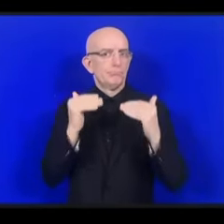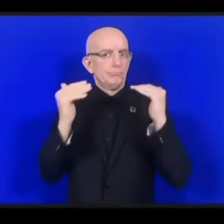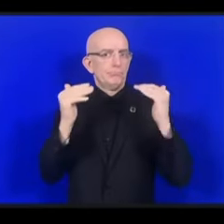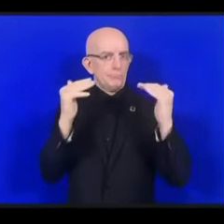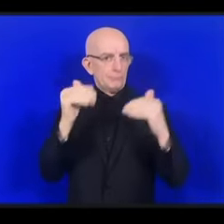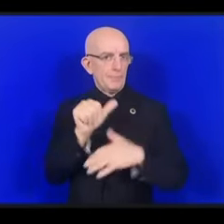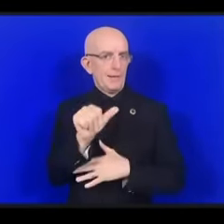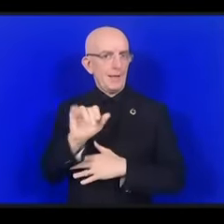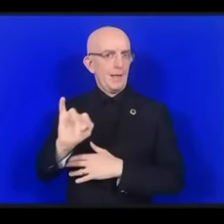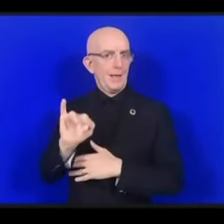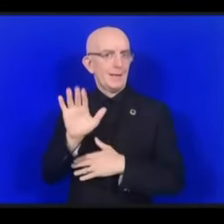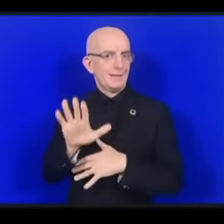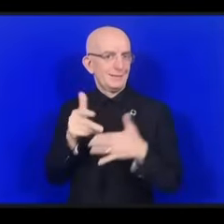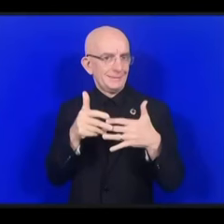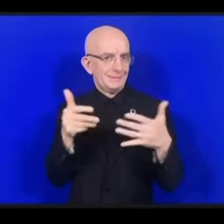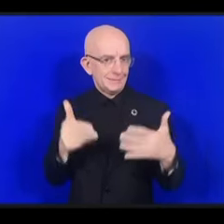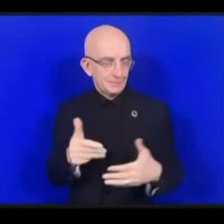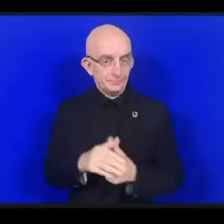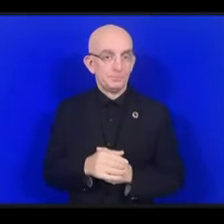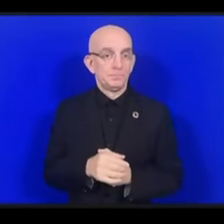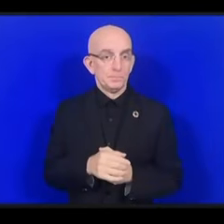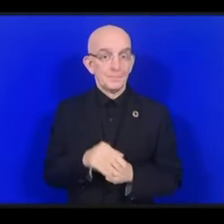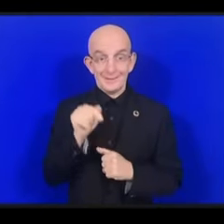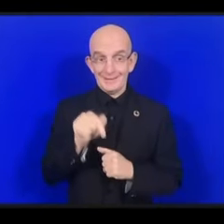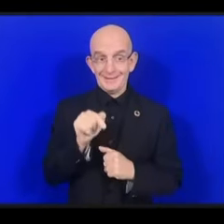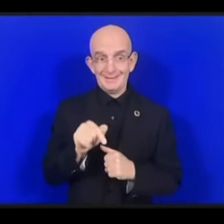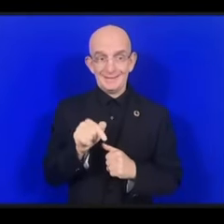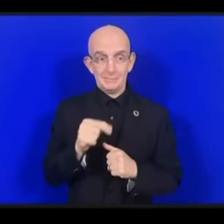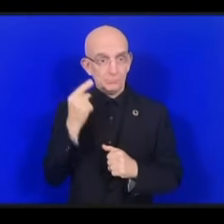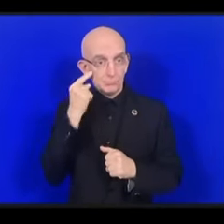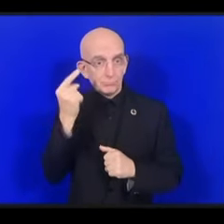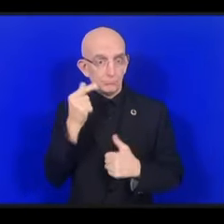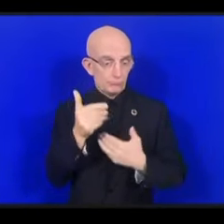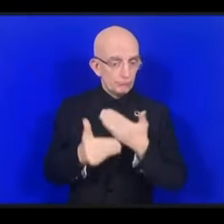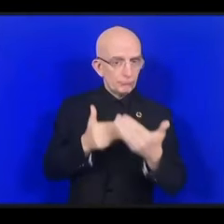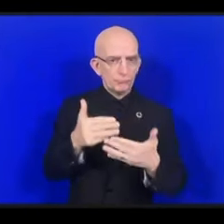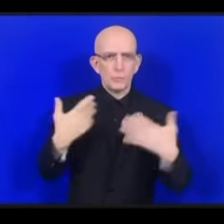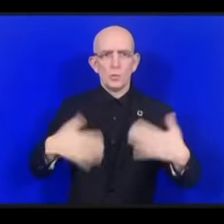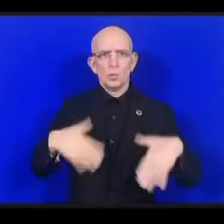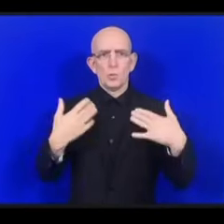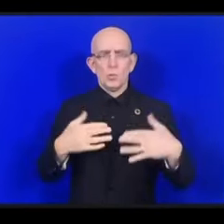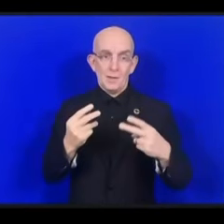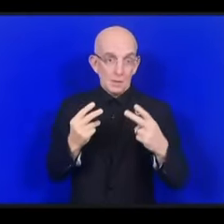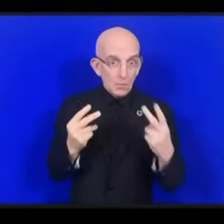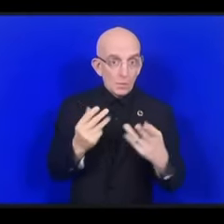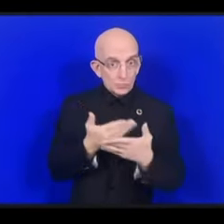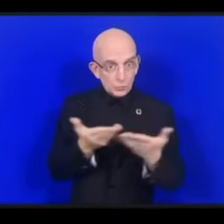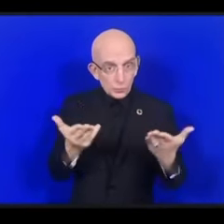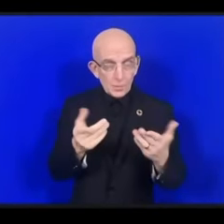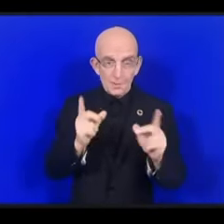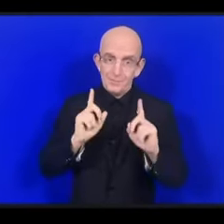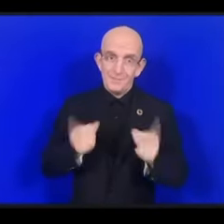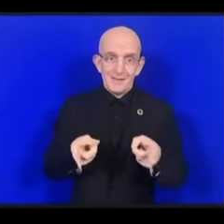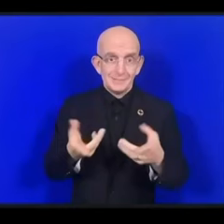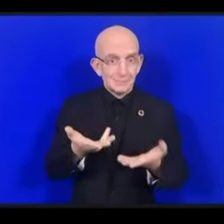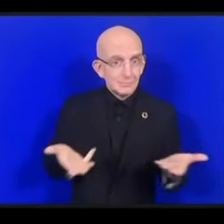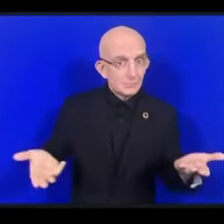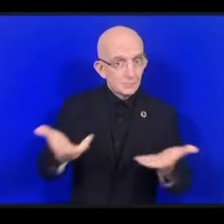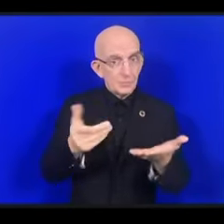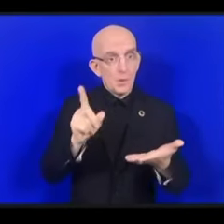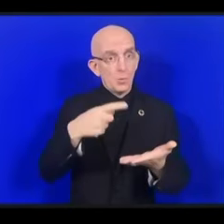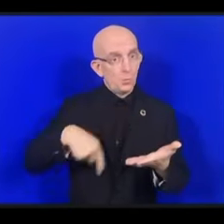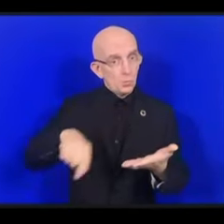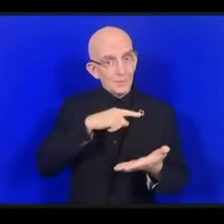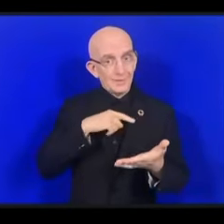guard against a new digital governance divide between the G7 and the rest of the world. What